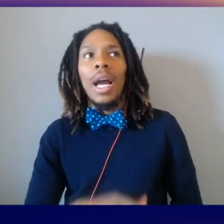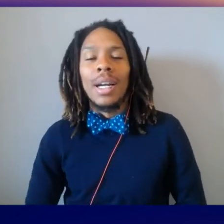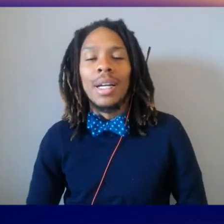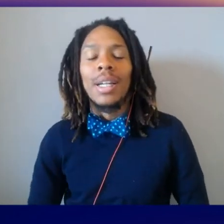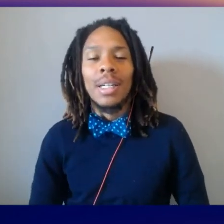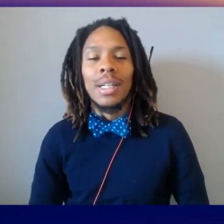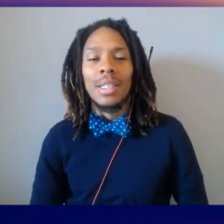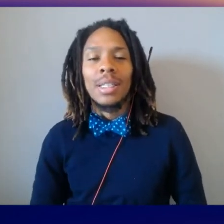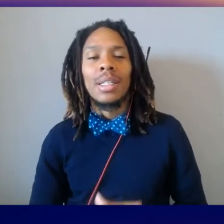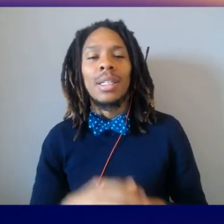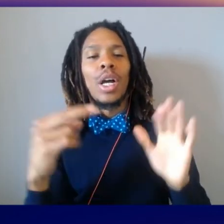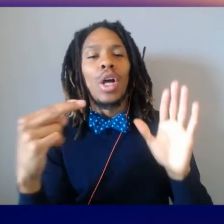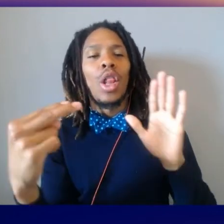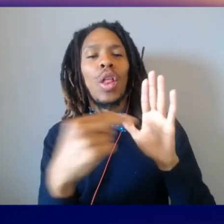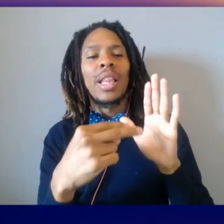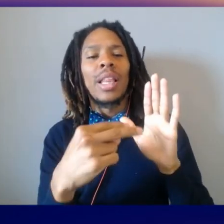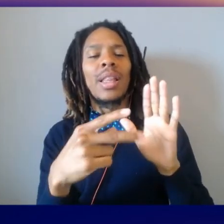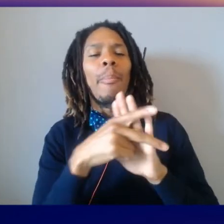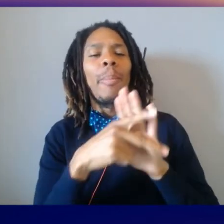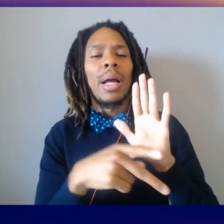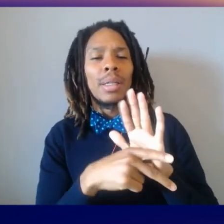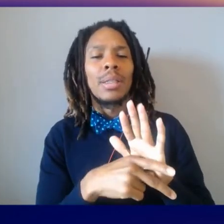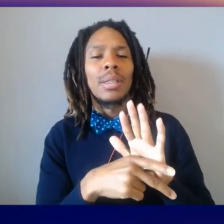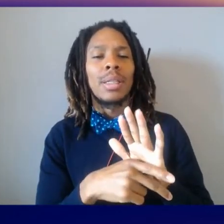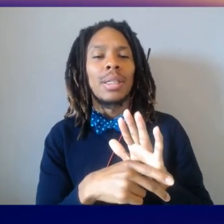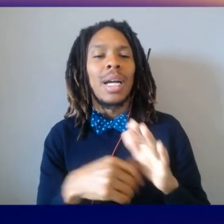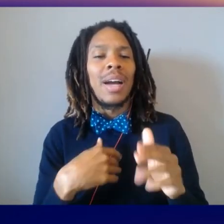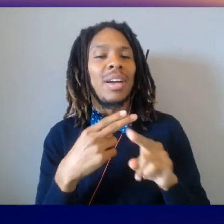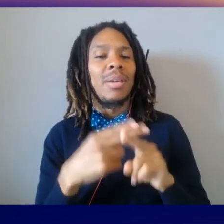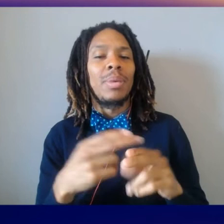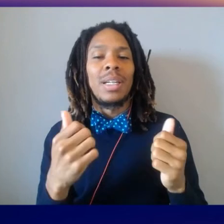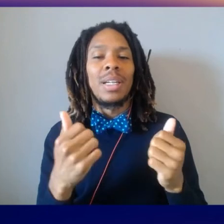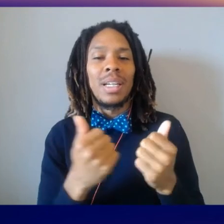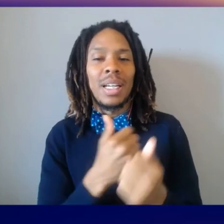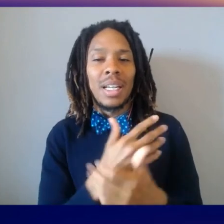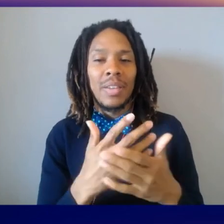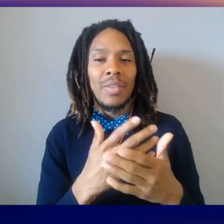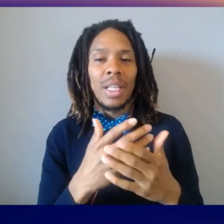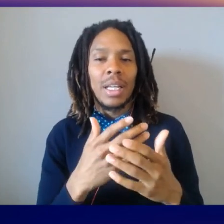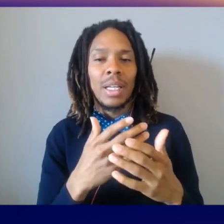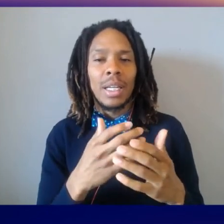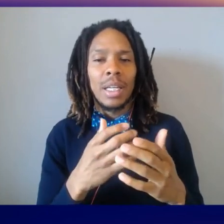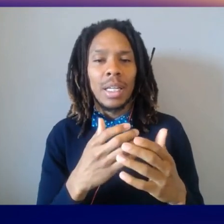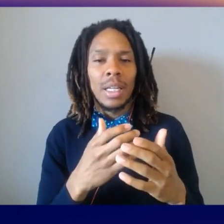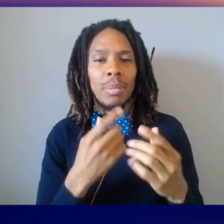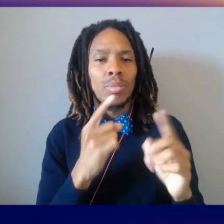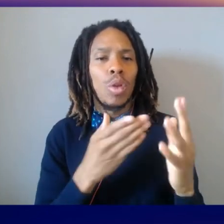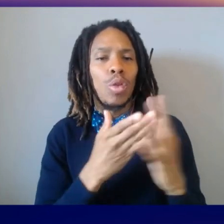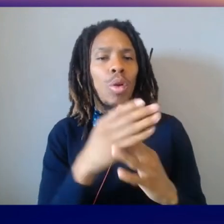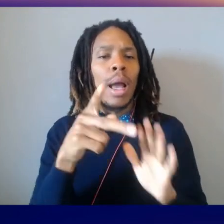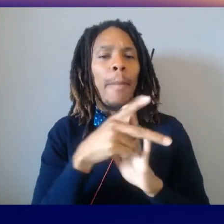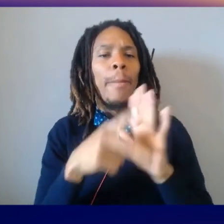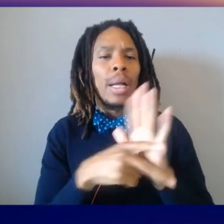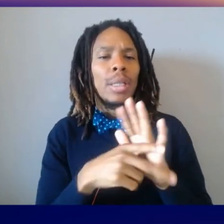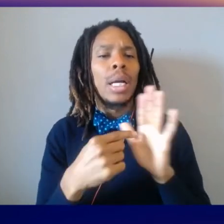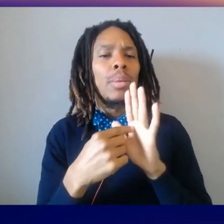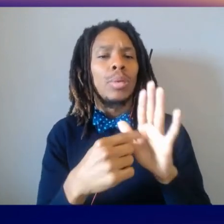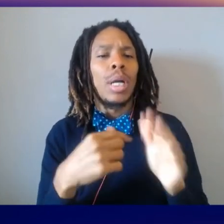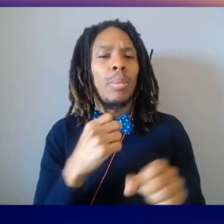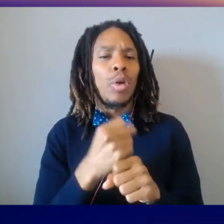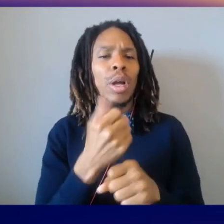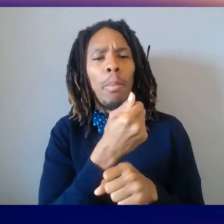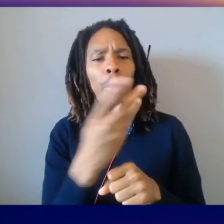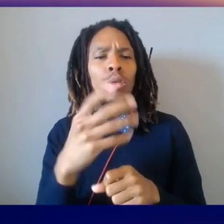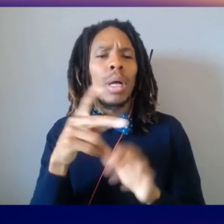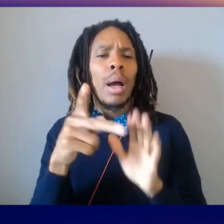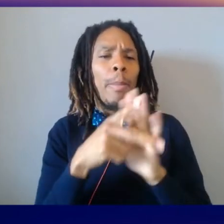look at the policies, right? So I mentioned everything can be executed through policies. Yeah. So I'm just going to show you that. So I've created multiple policies. You can